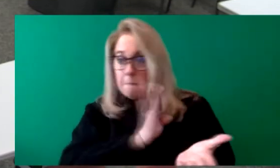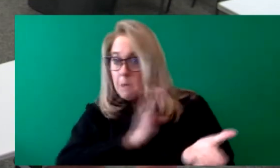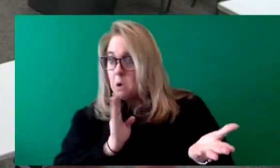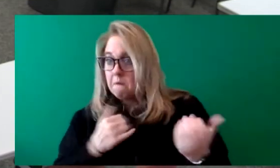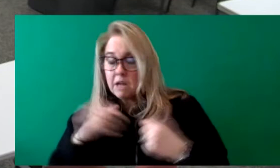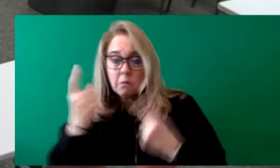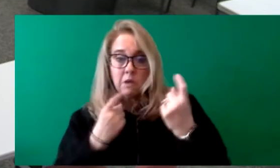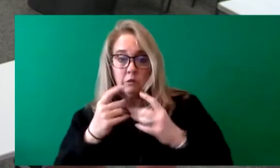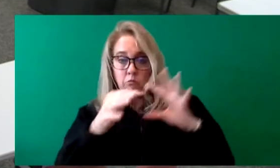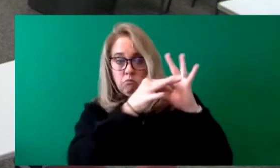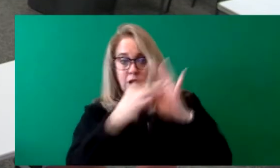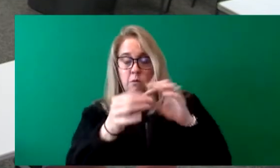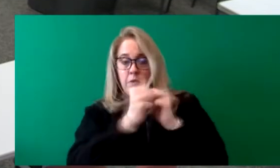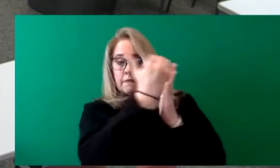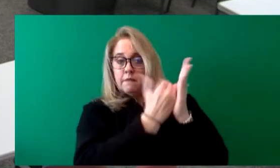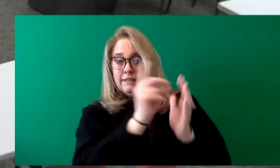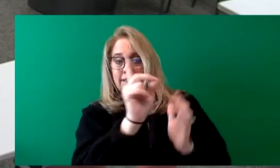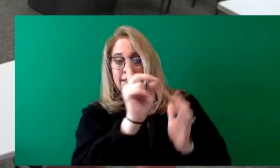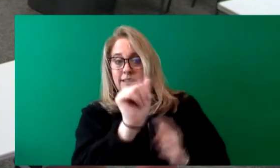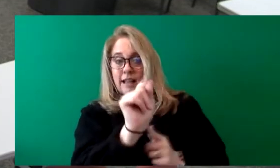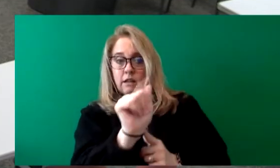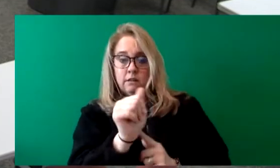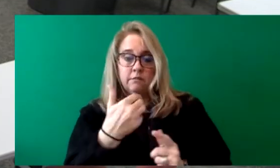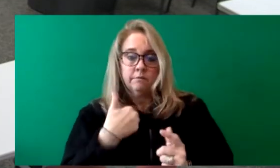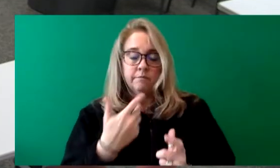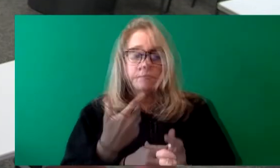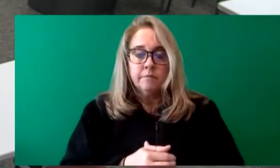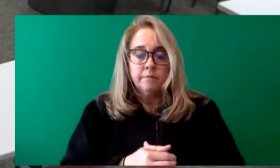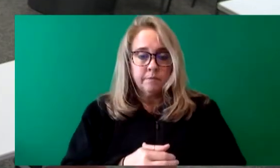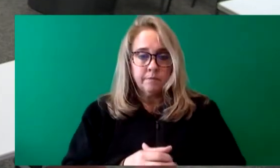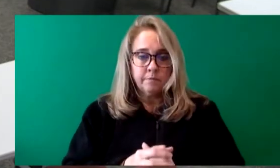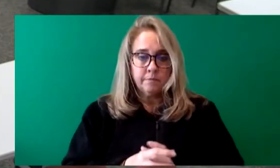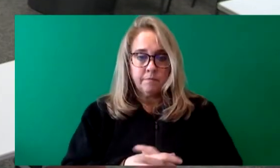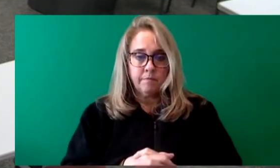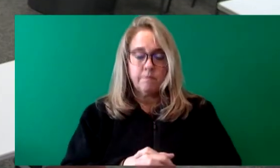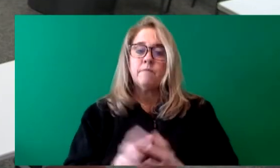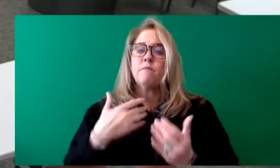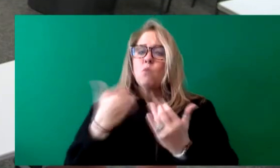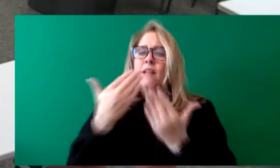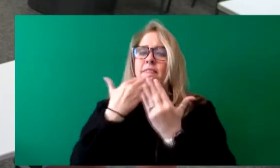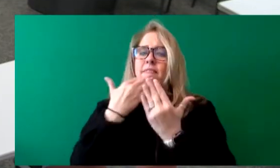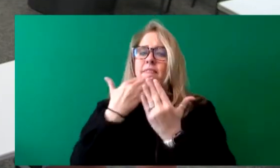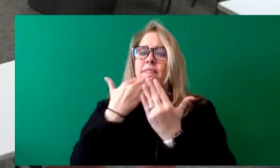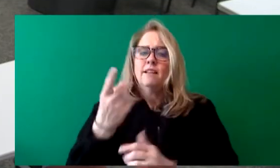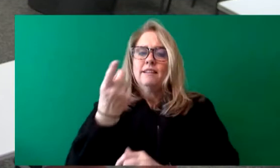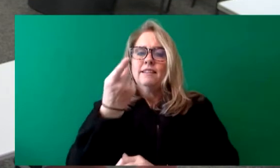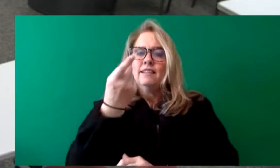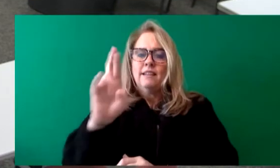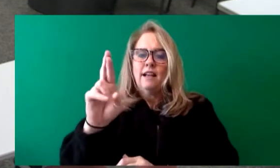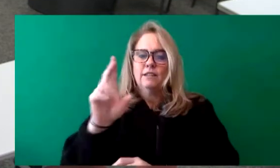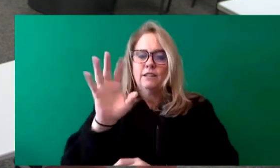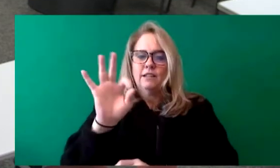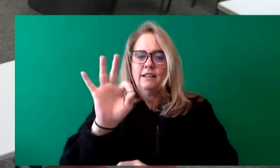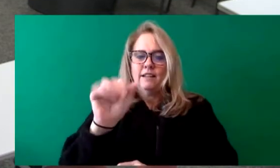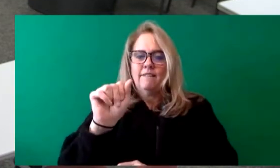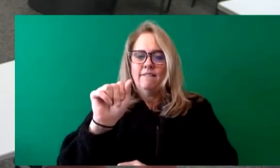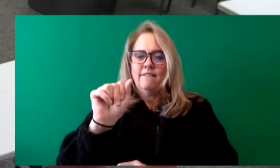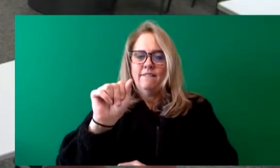Yes, please. I would just like to thank Fadi, and I love how we refer to him as Fadi, like, one name, Bono.